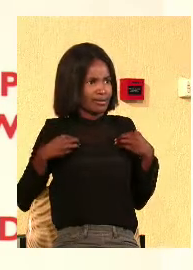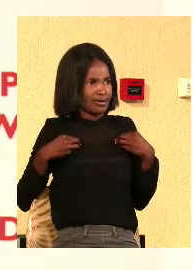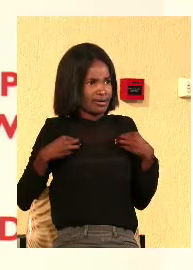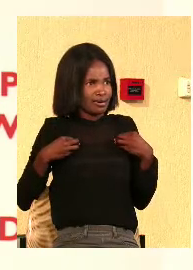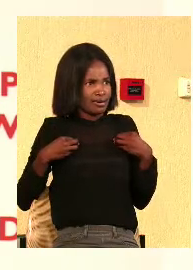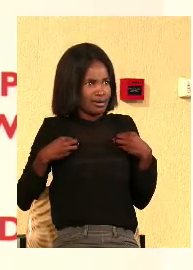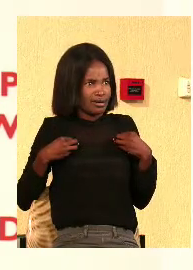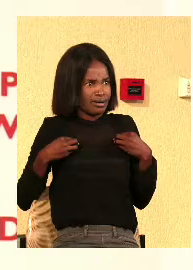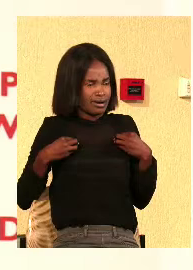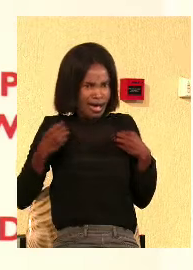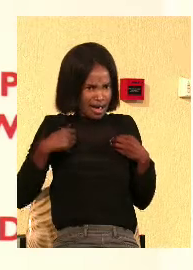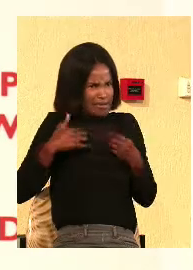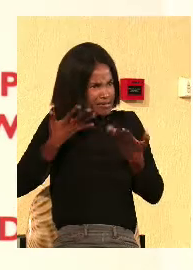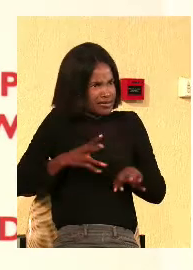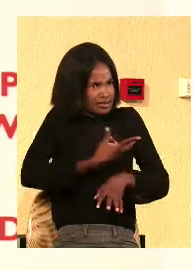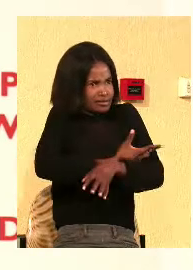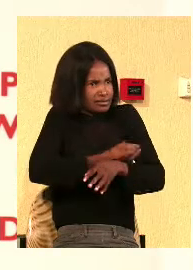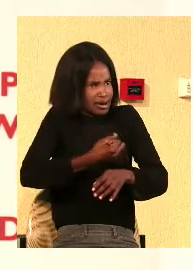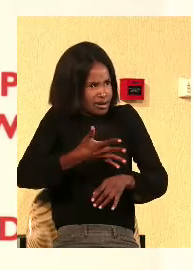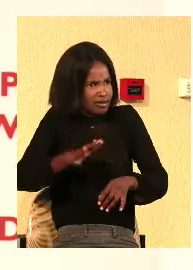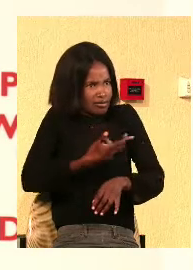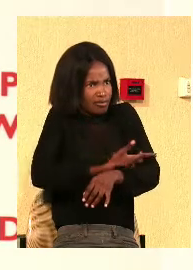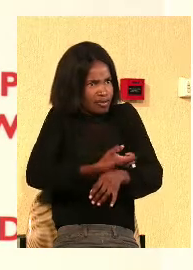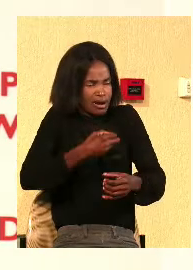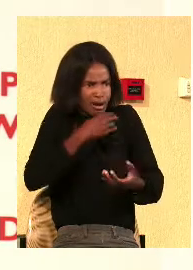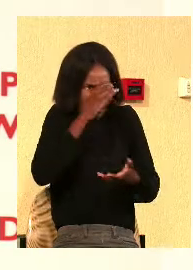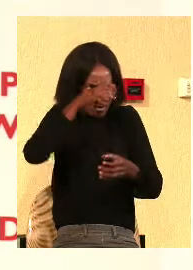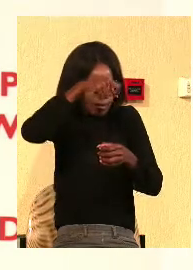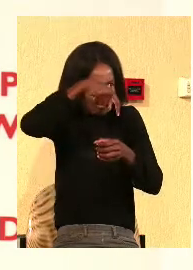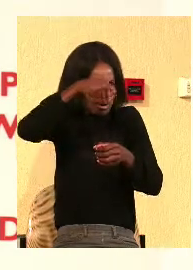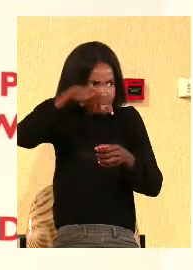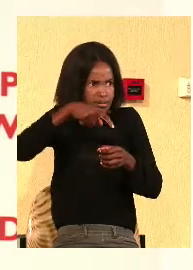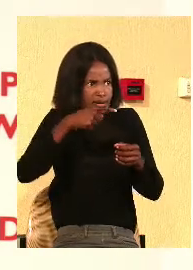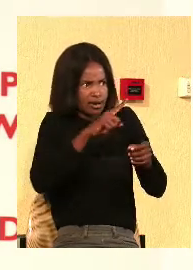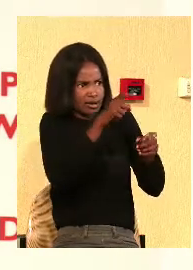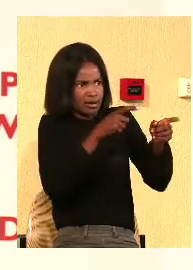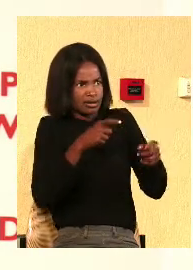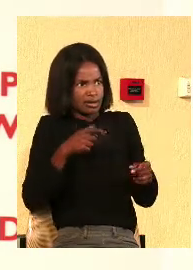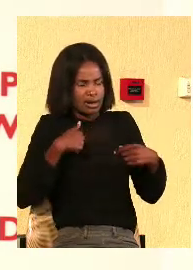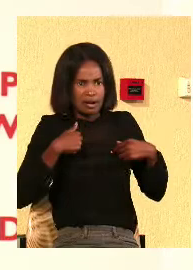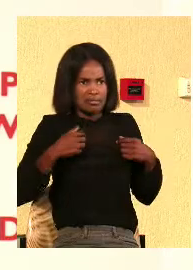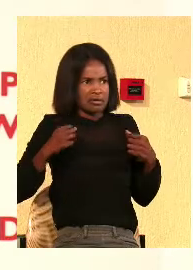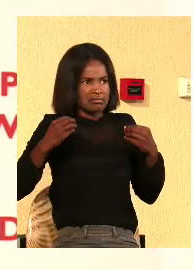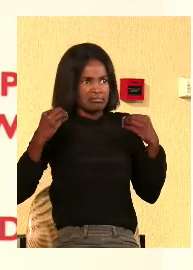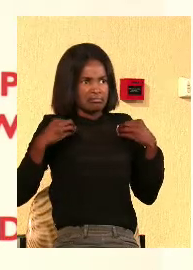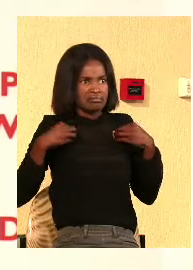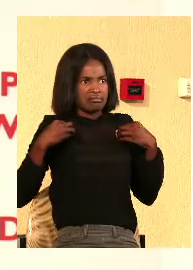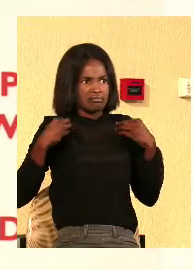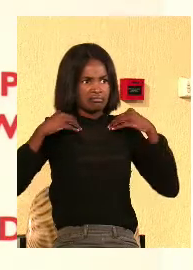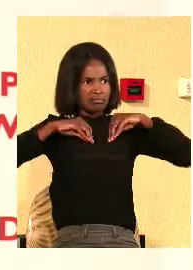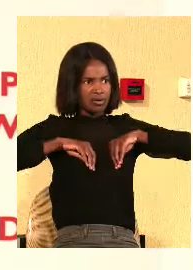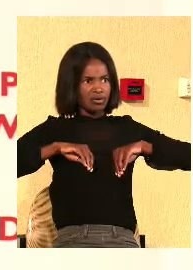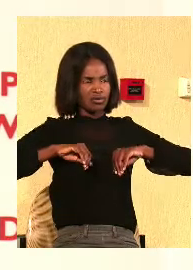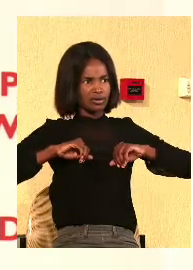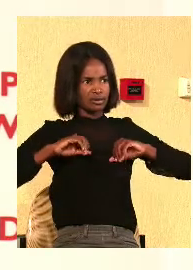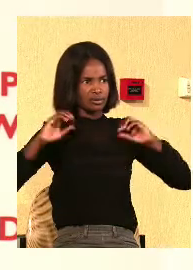you. I'm just one of those. Yes, I went for the test. Okay. And my result are at the laboratory. You can ask the gentleman here, he will. But it doesn't